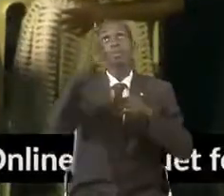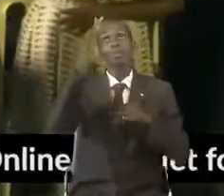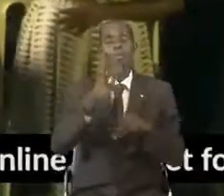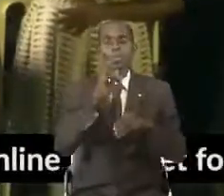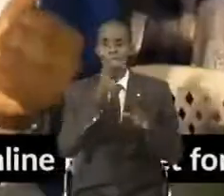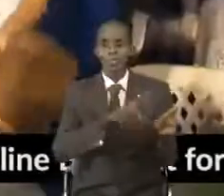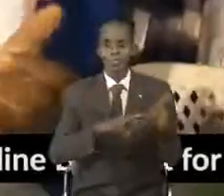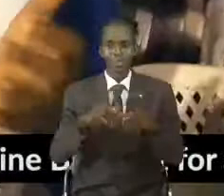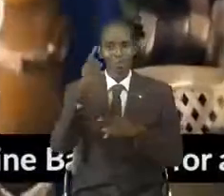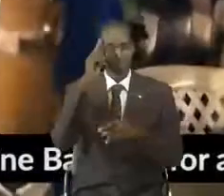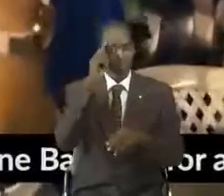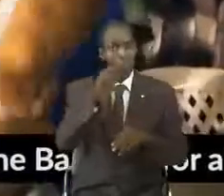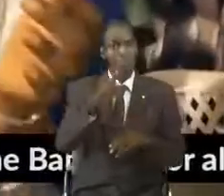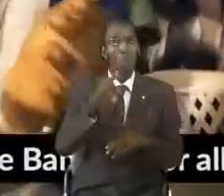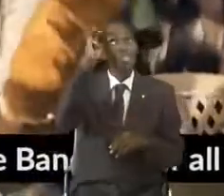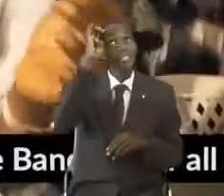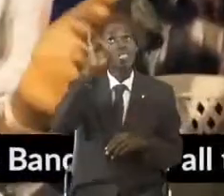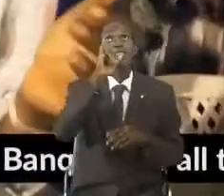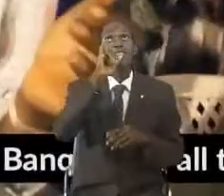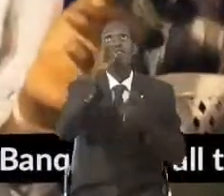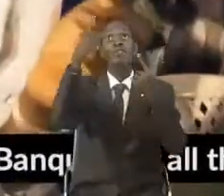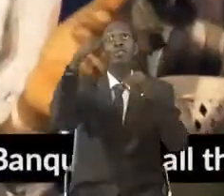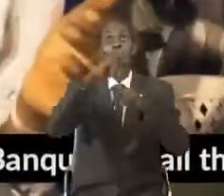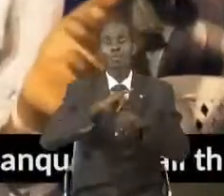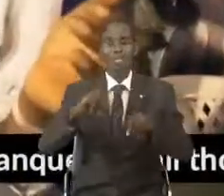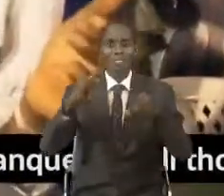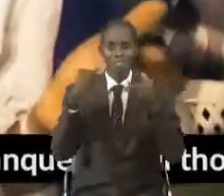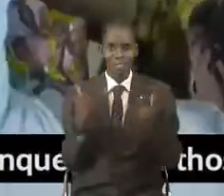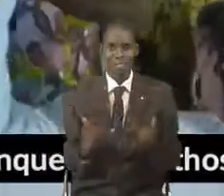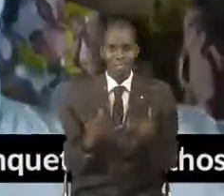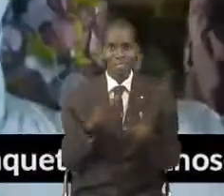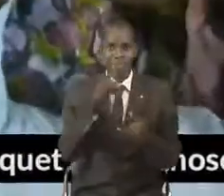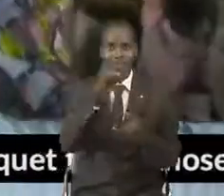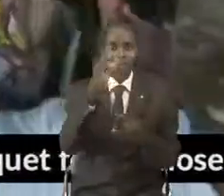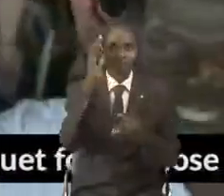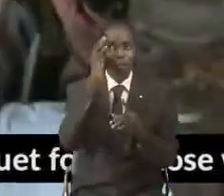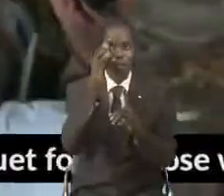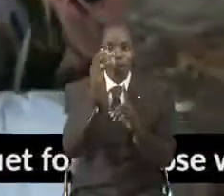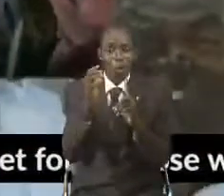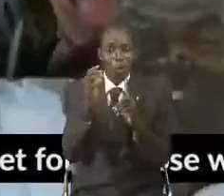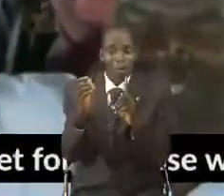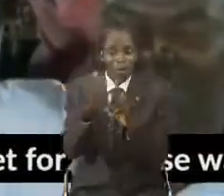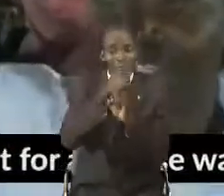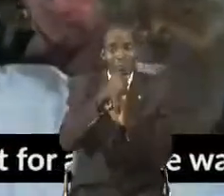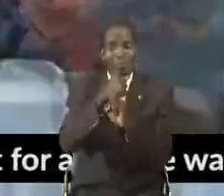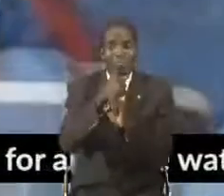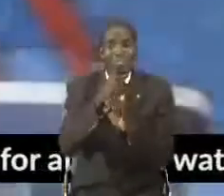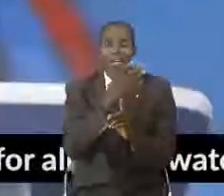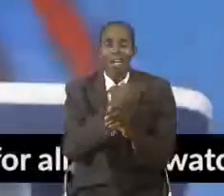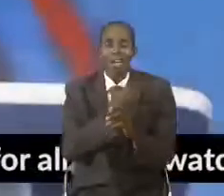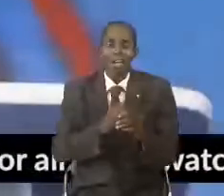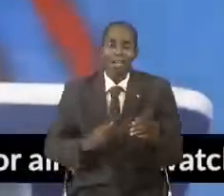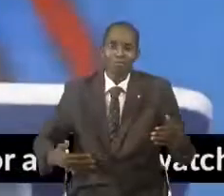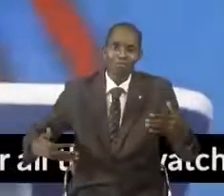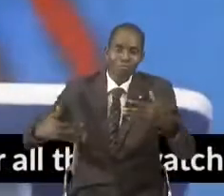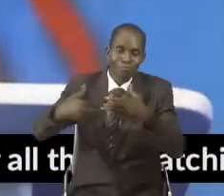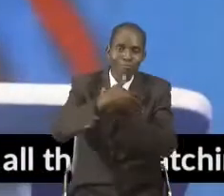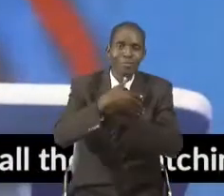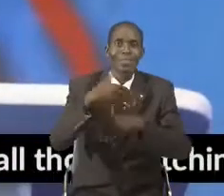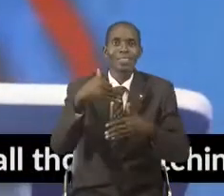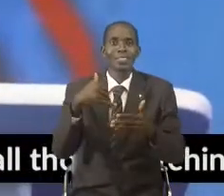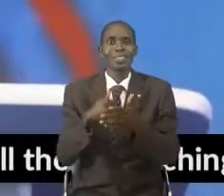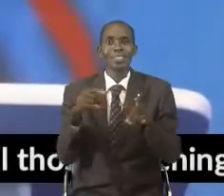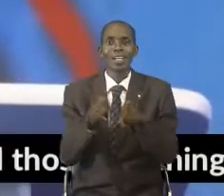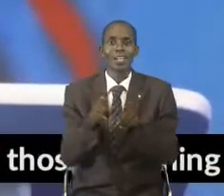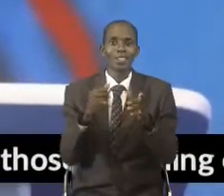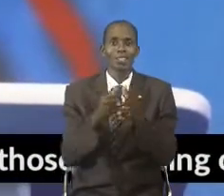Heaven is ready. God is ready for you. It's coming now. You hold it and grab